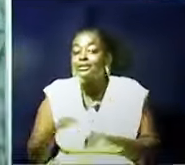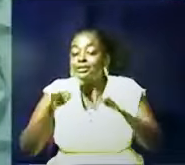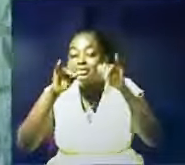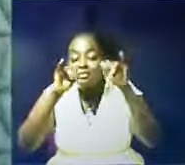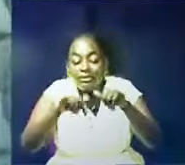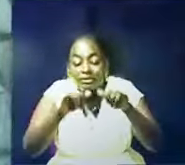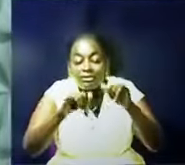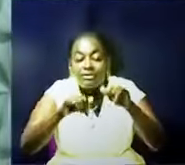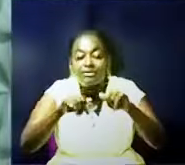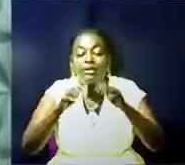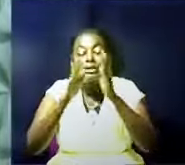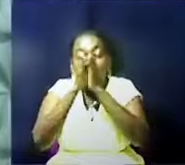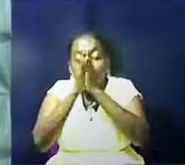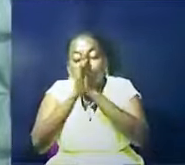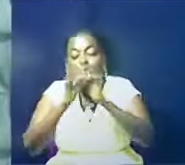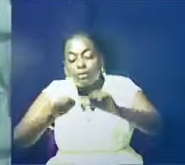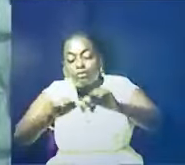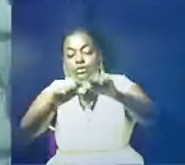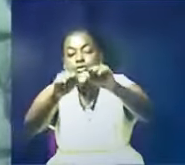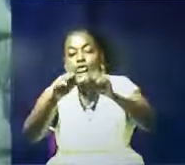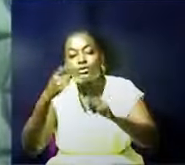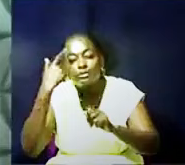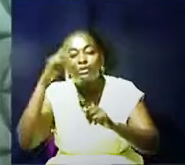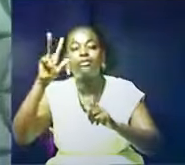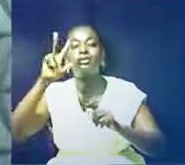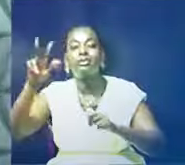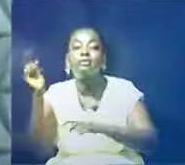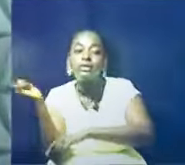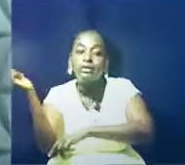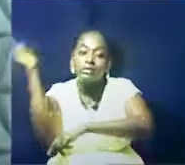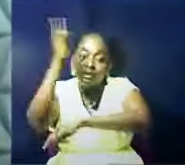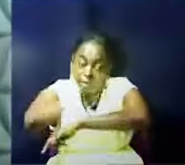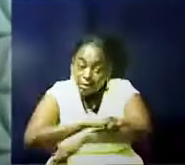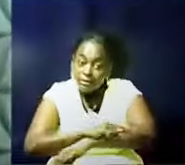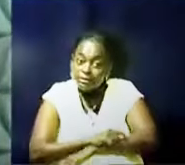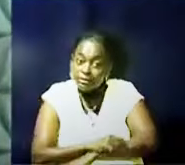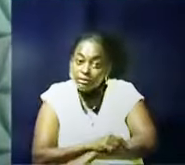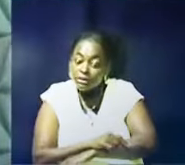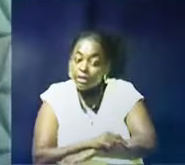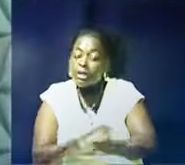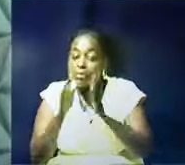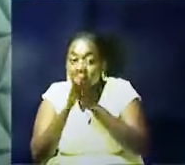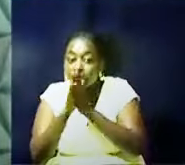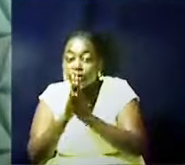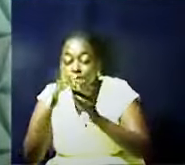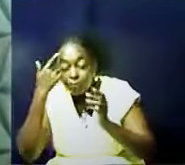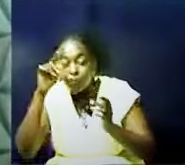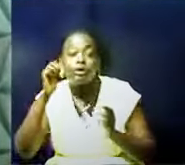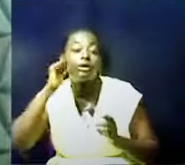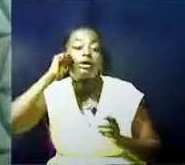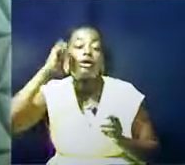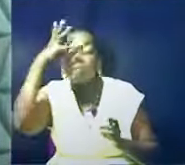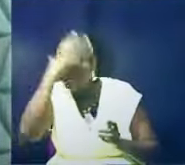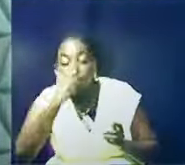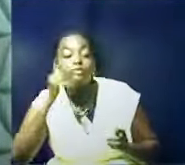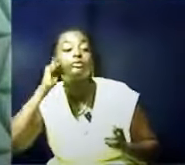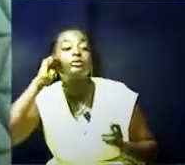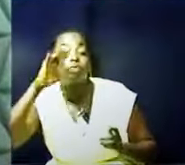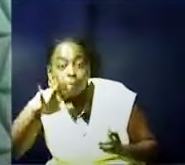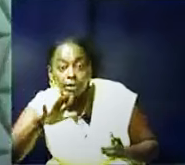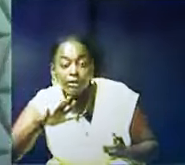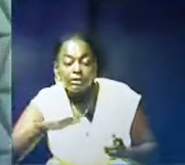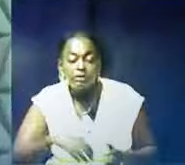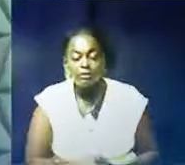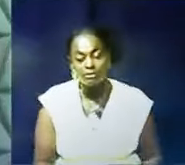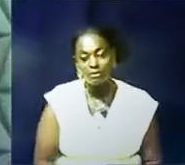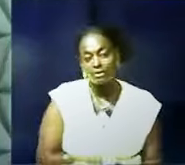if they have the understanding, they can spend 7 days waiting upon me. Say what's me then